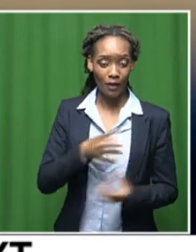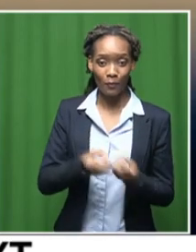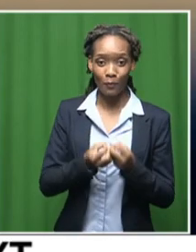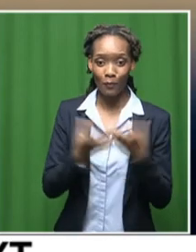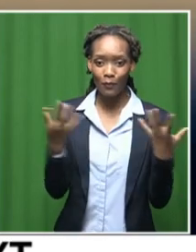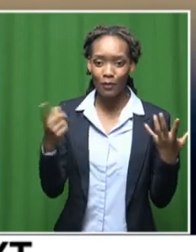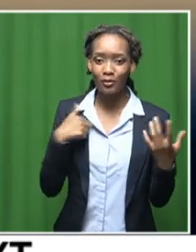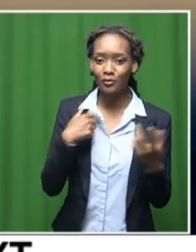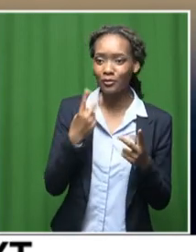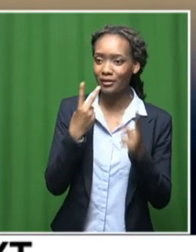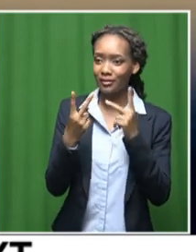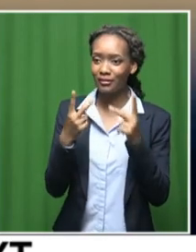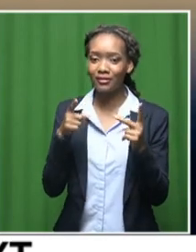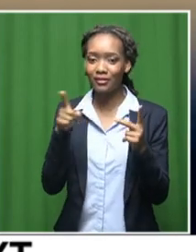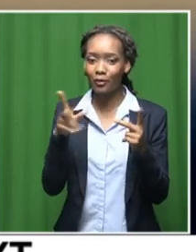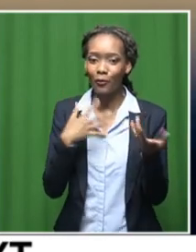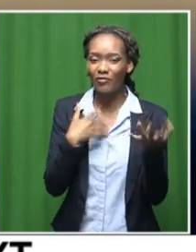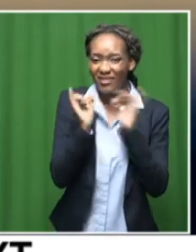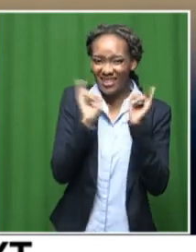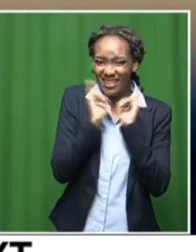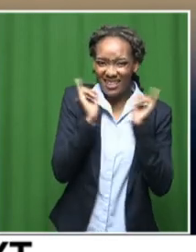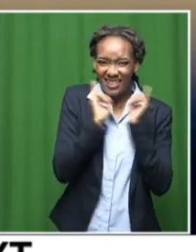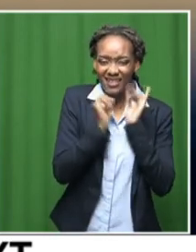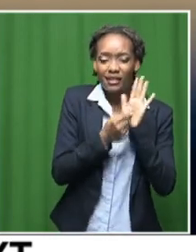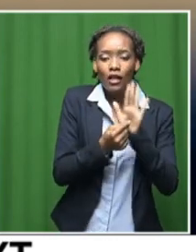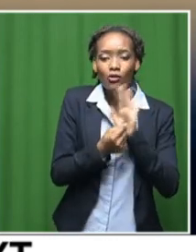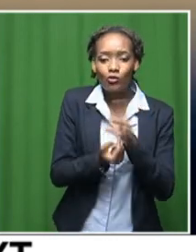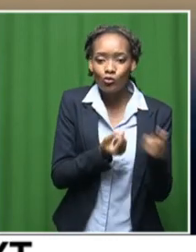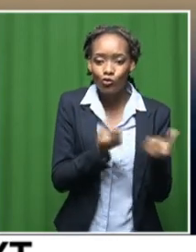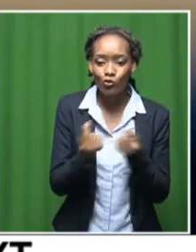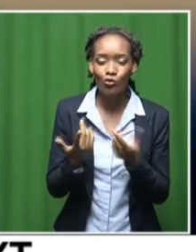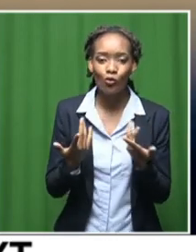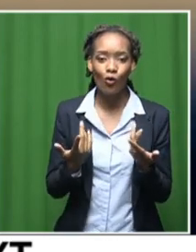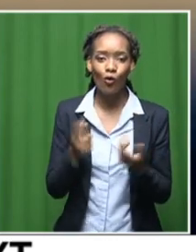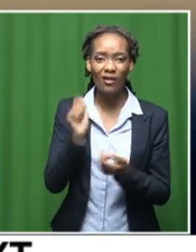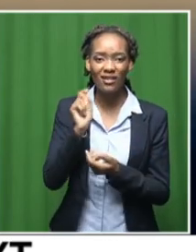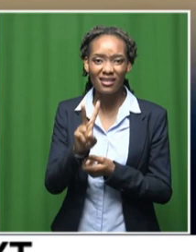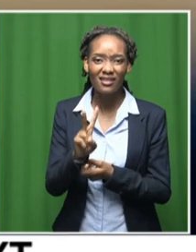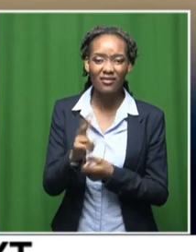you on the more serious shows or the more serious soapies on TV.